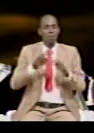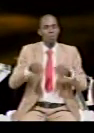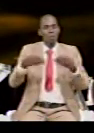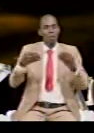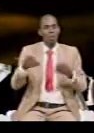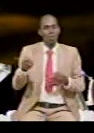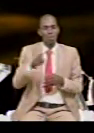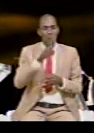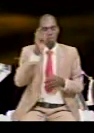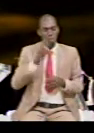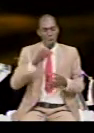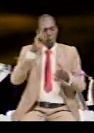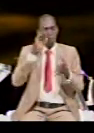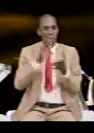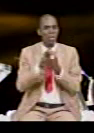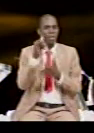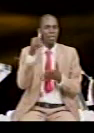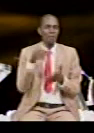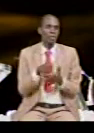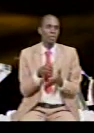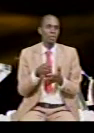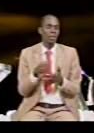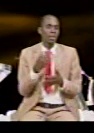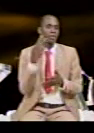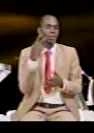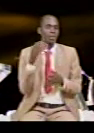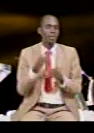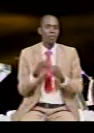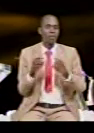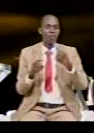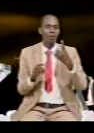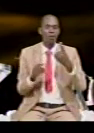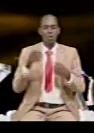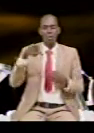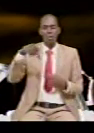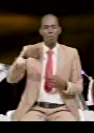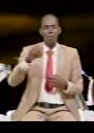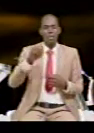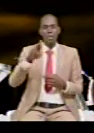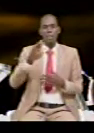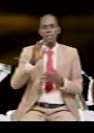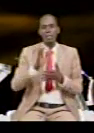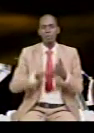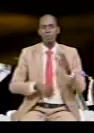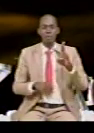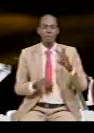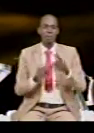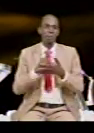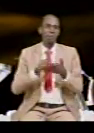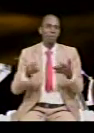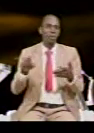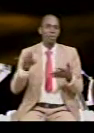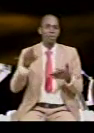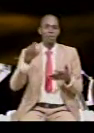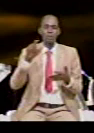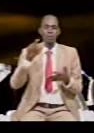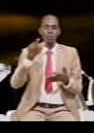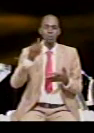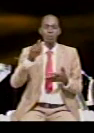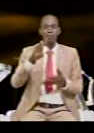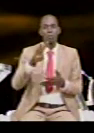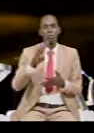to receive it. In 1 Peter chapter 2, verse 24, 1 Peter chapter 2,